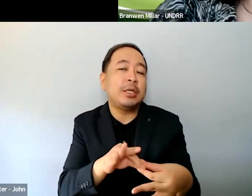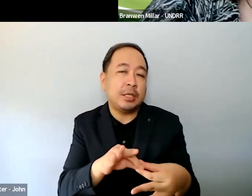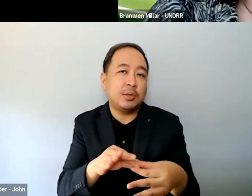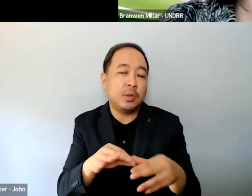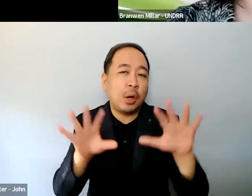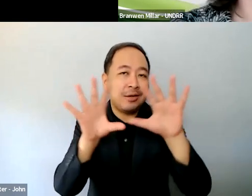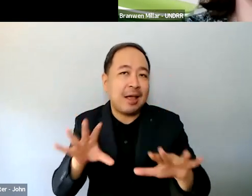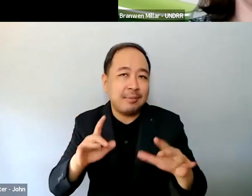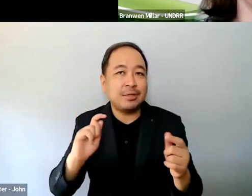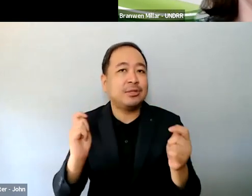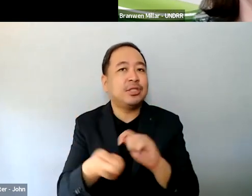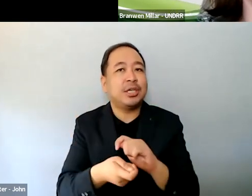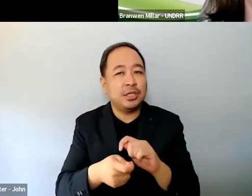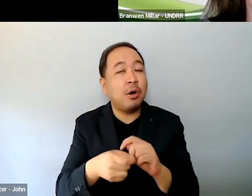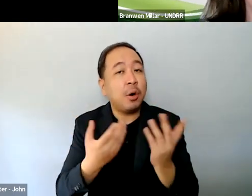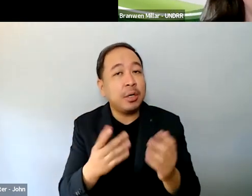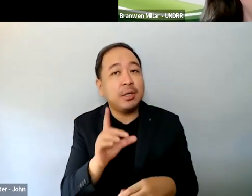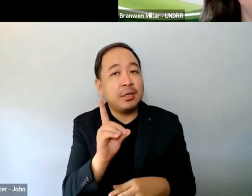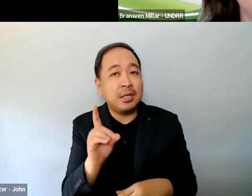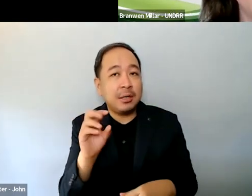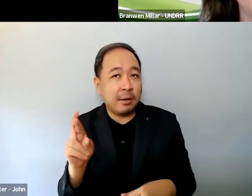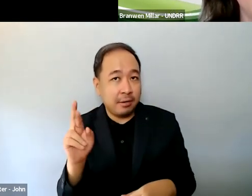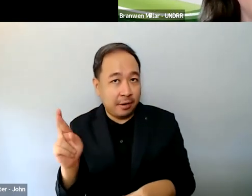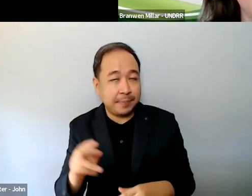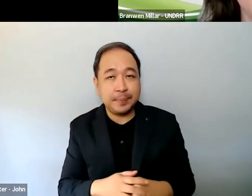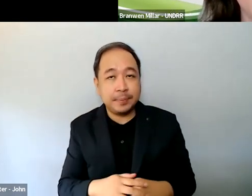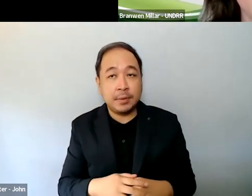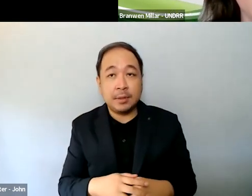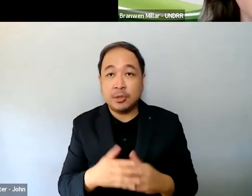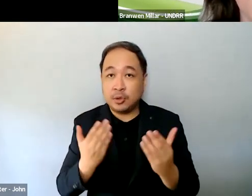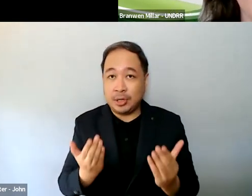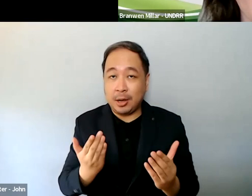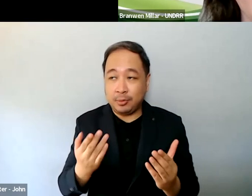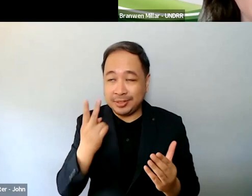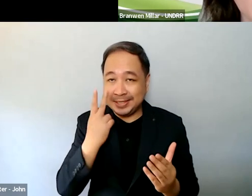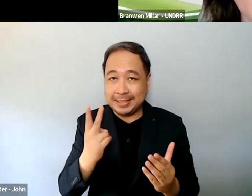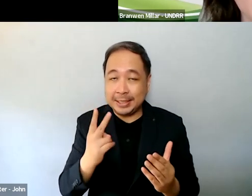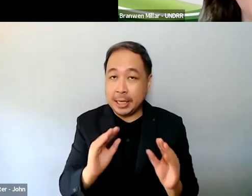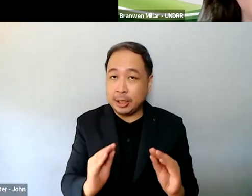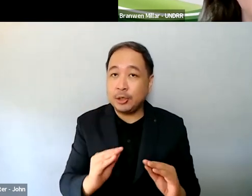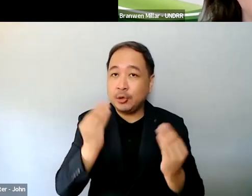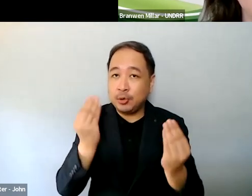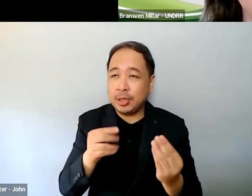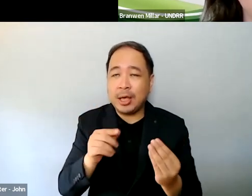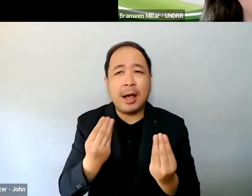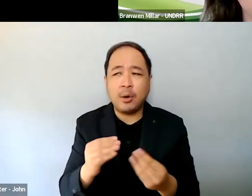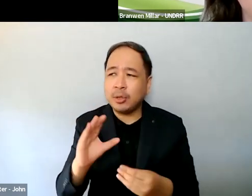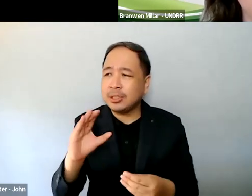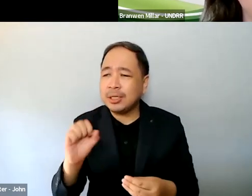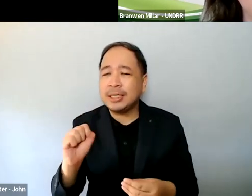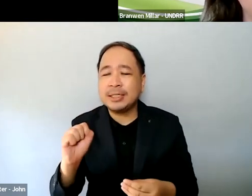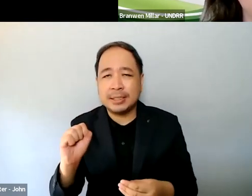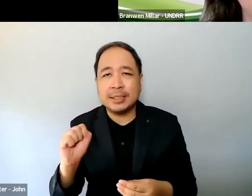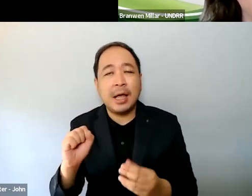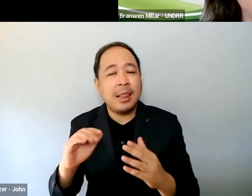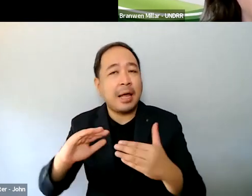The second one I would like to also foreground as youth, building on the previous civil society speakers, would be the need to